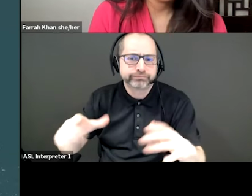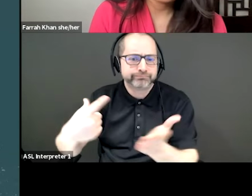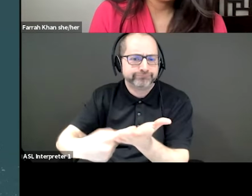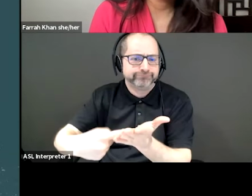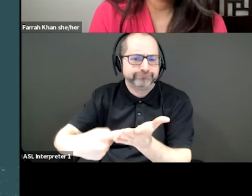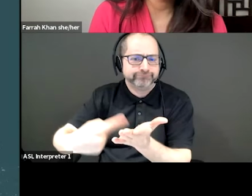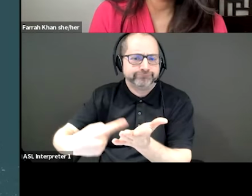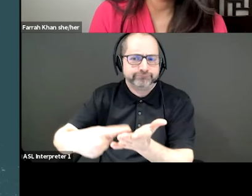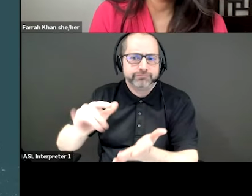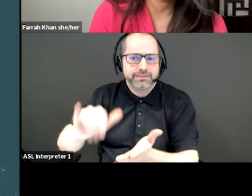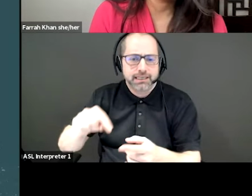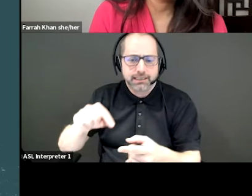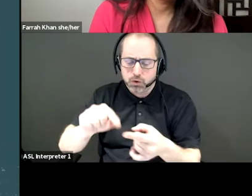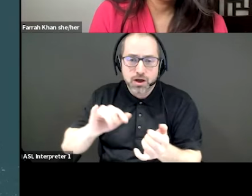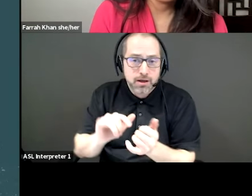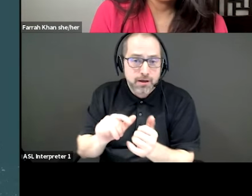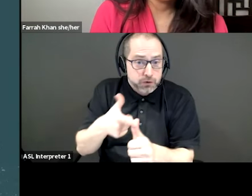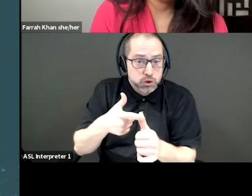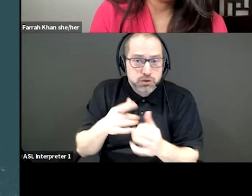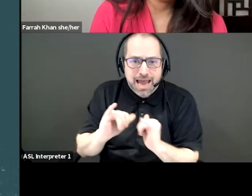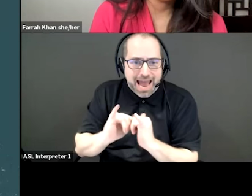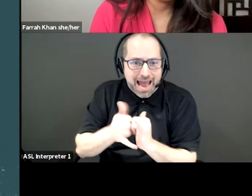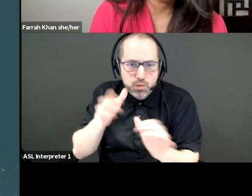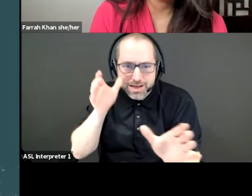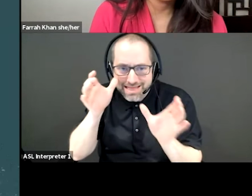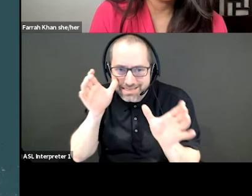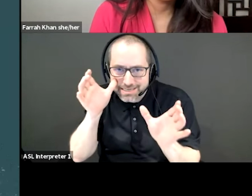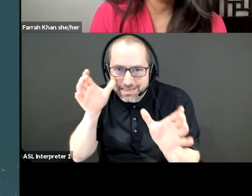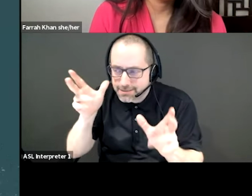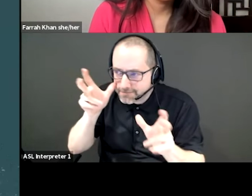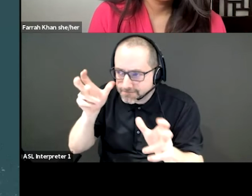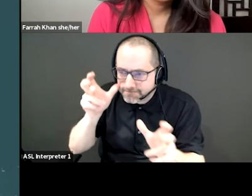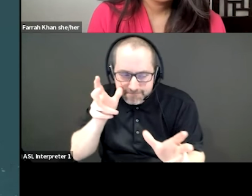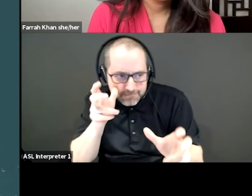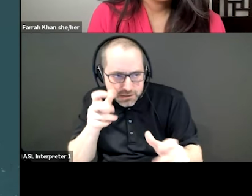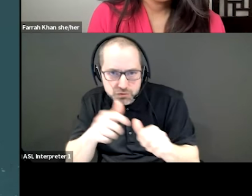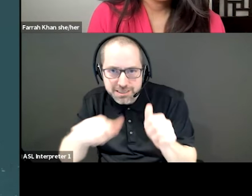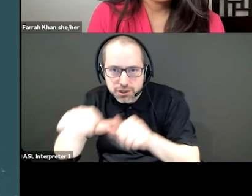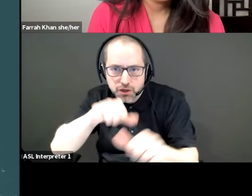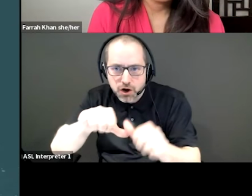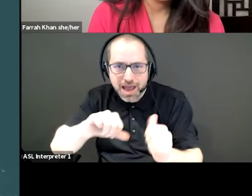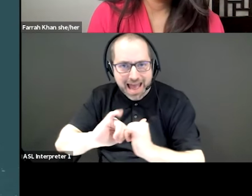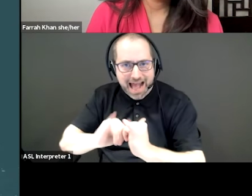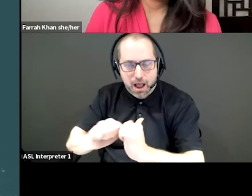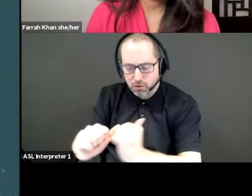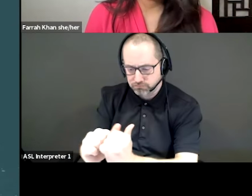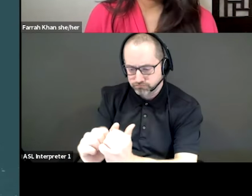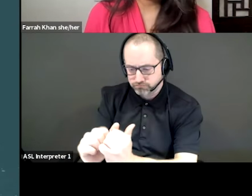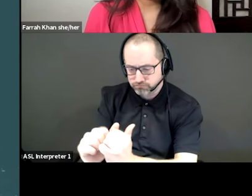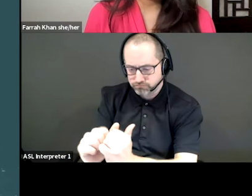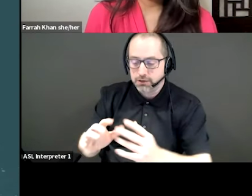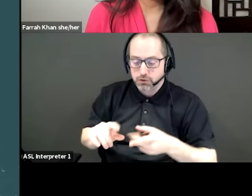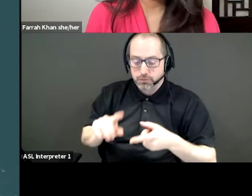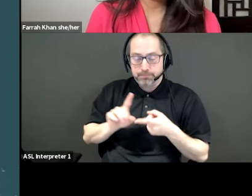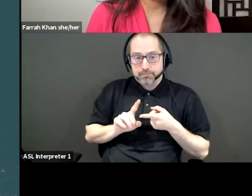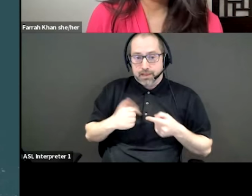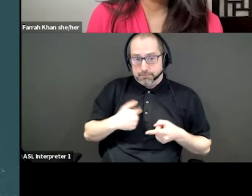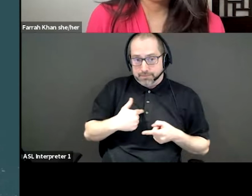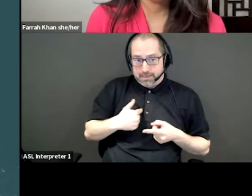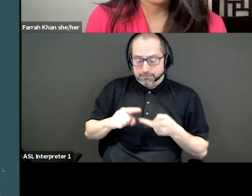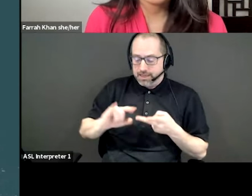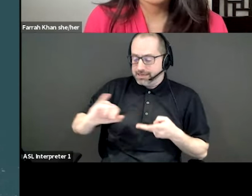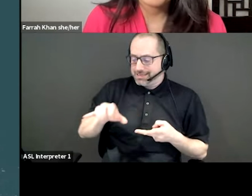was, how can we listen to each other and how can we bring this to fruition? And CJ Rowe and I were part of kind of bringing